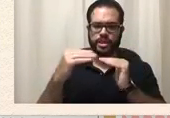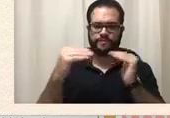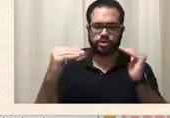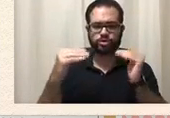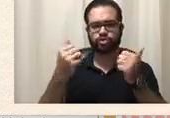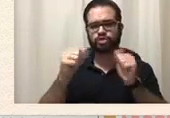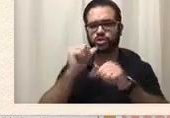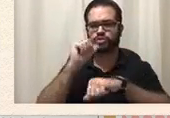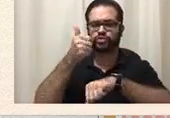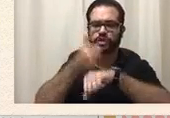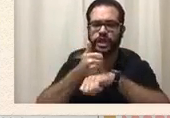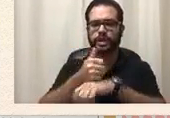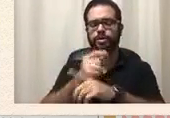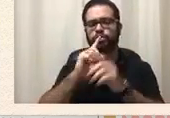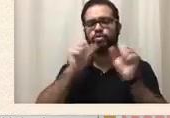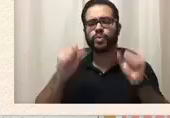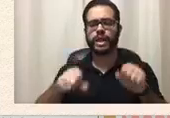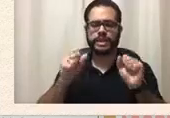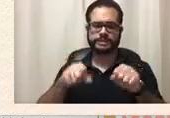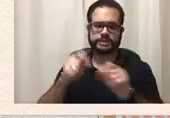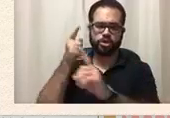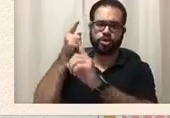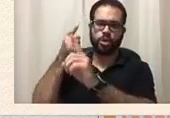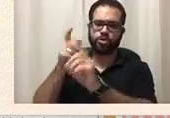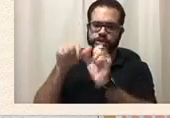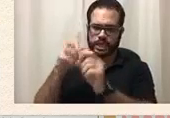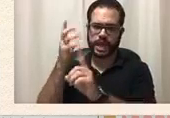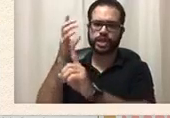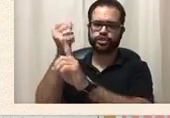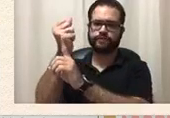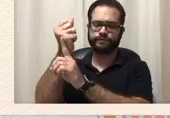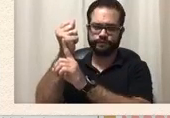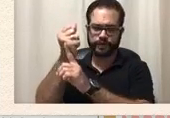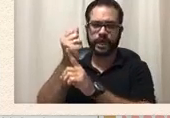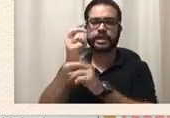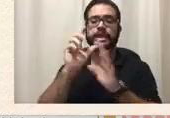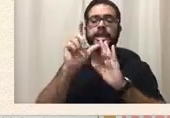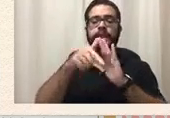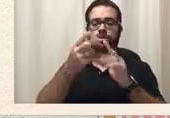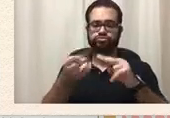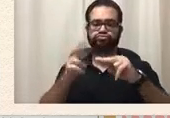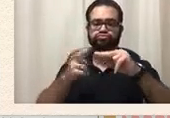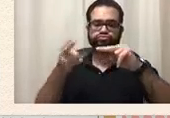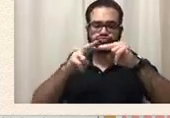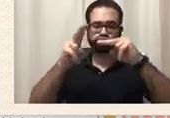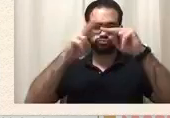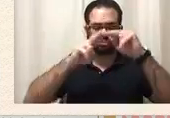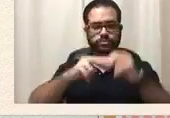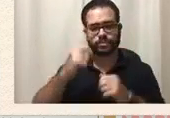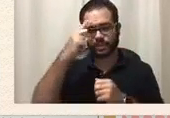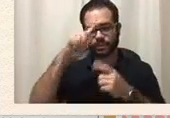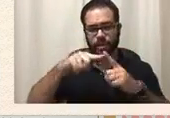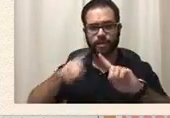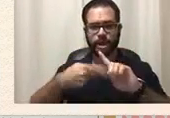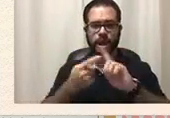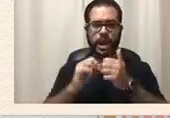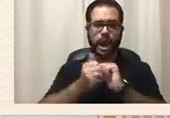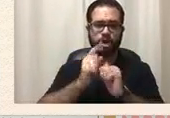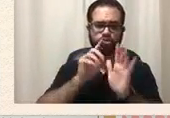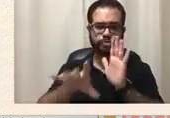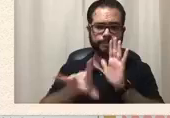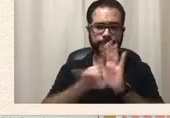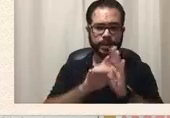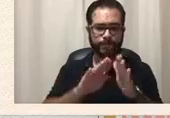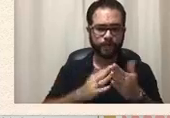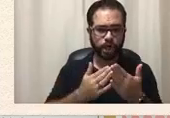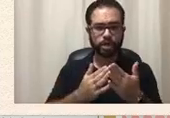achieve and in time you can increase over time. Think about the ways you select books. Is it just right for me? Is it something that